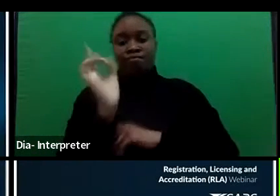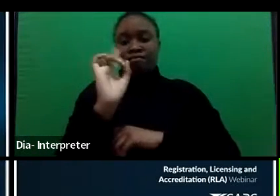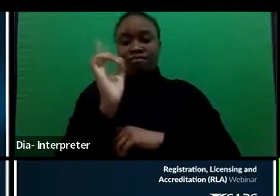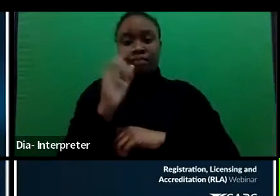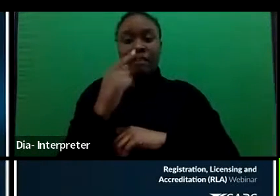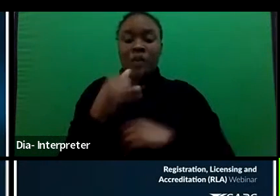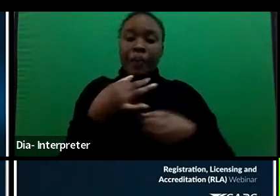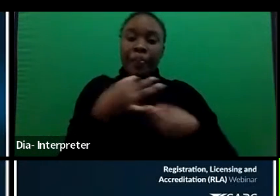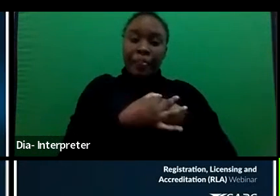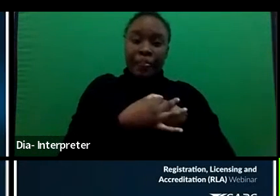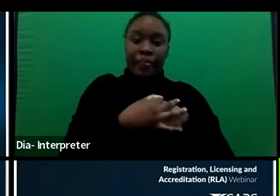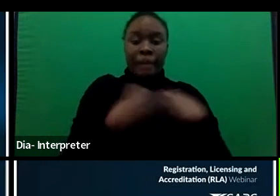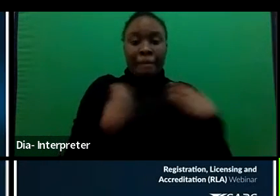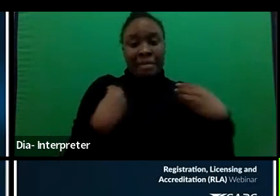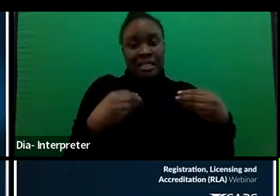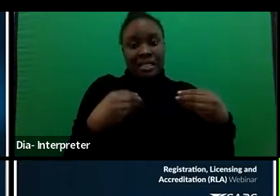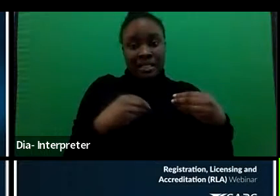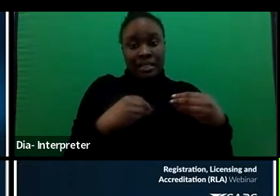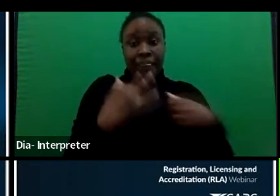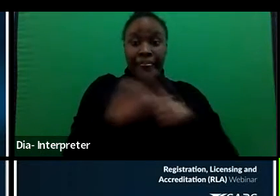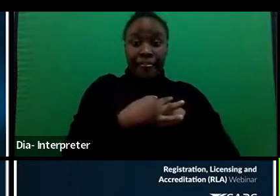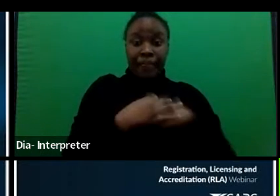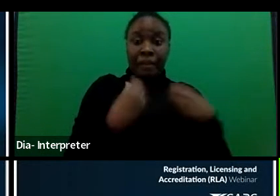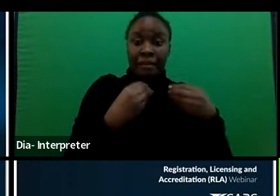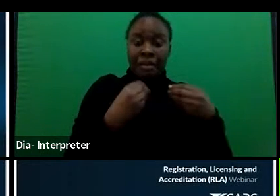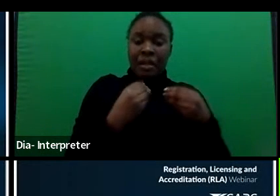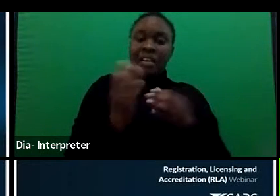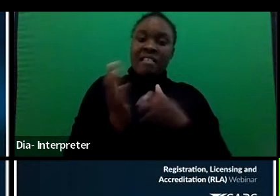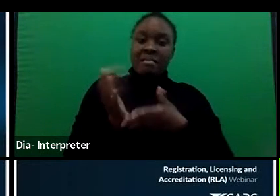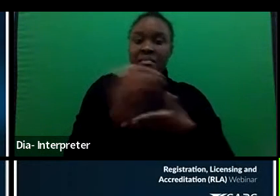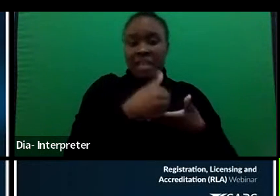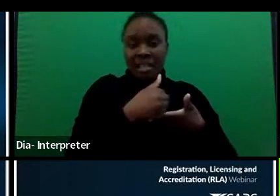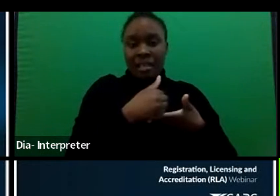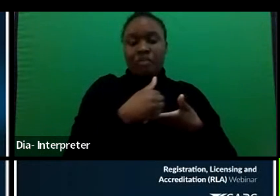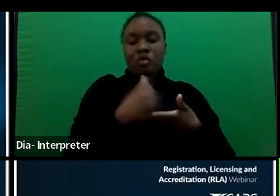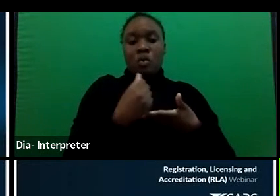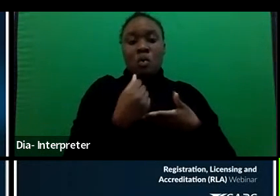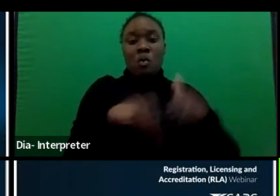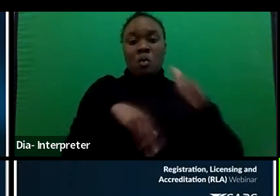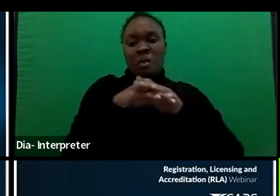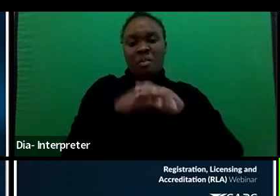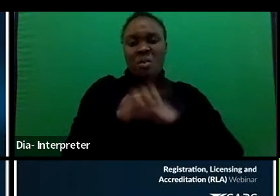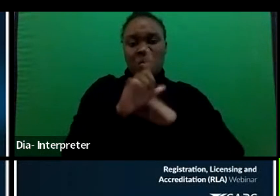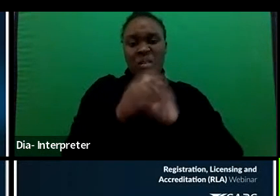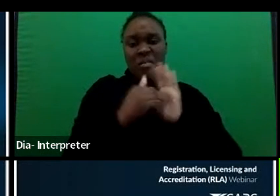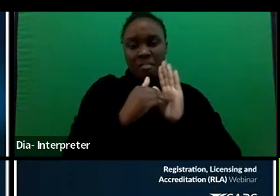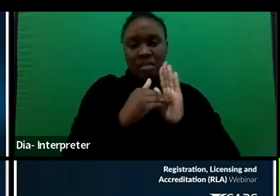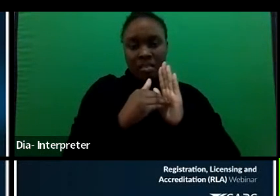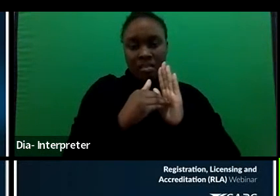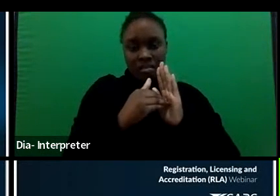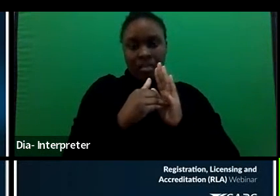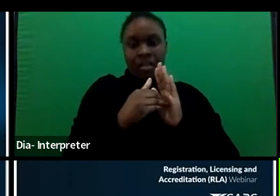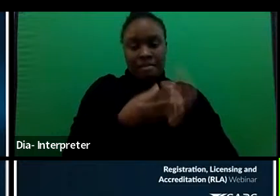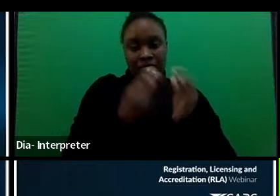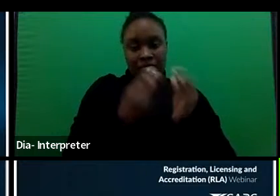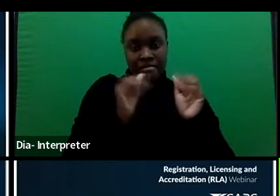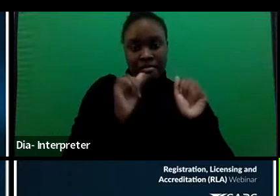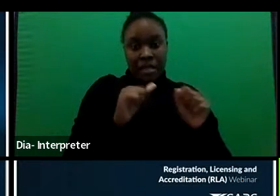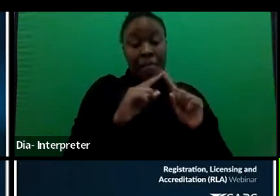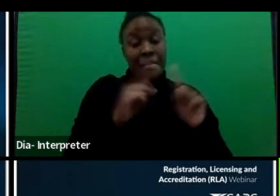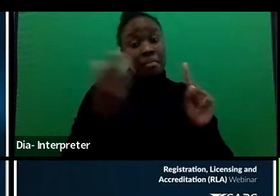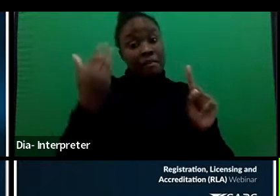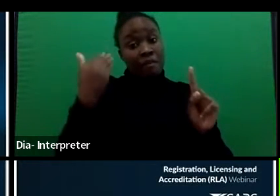micro businesses that are making up to 1 million. We have made before